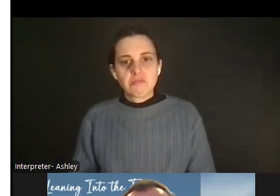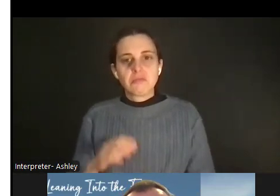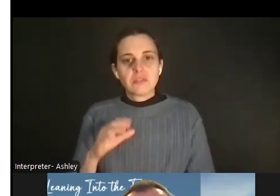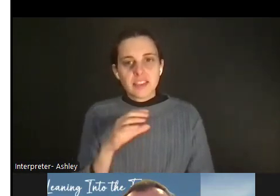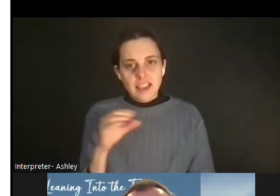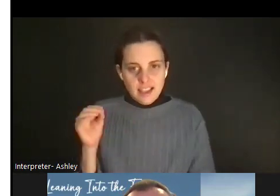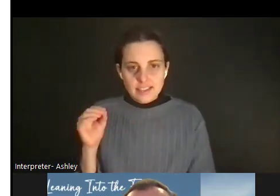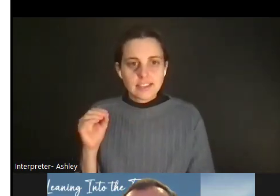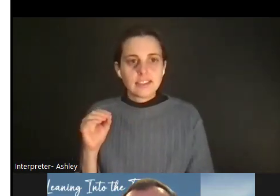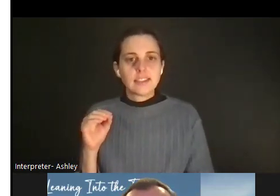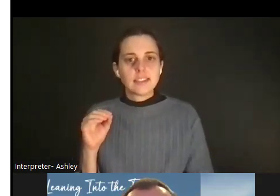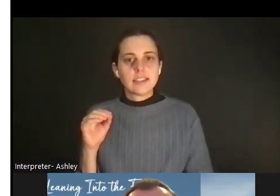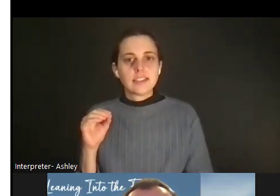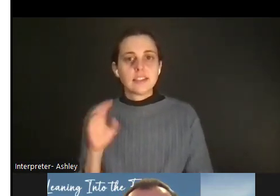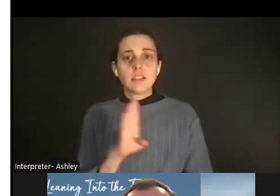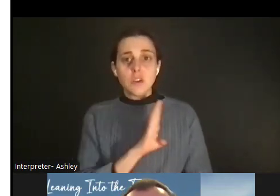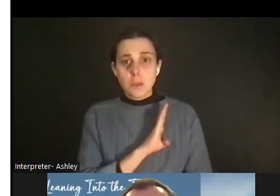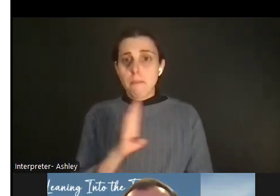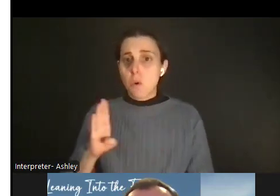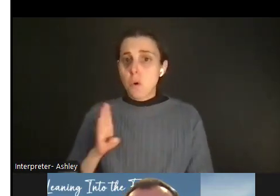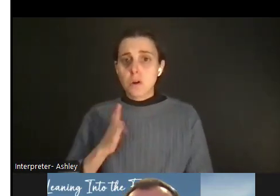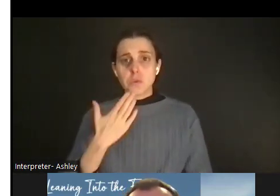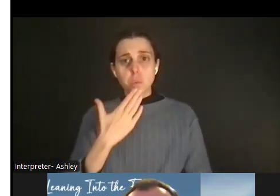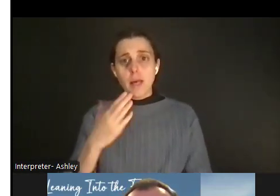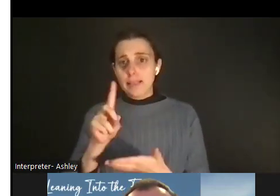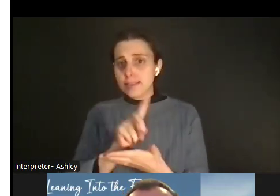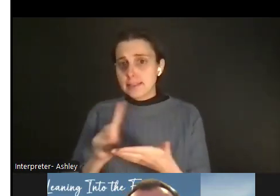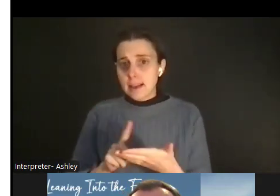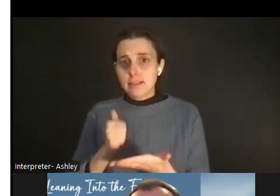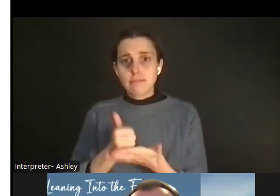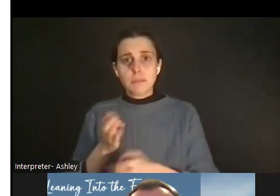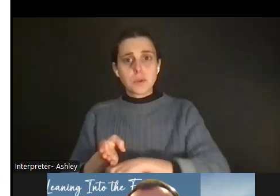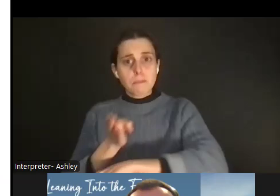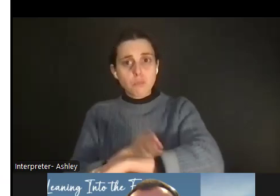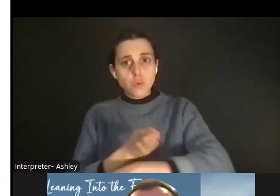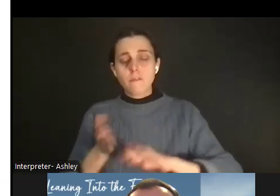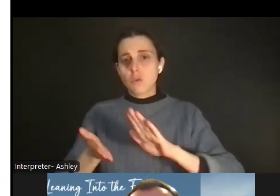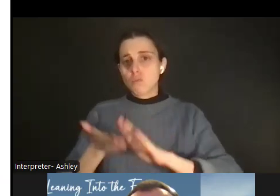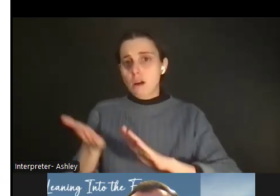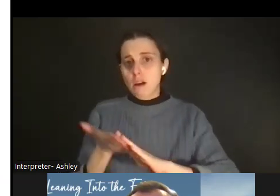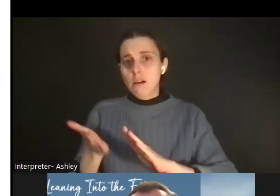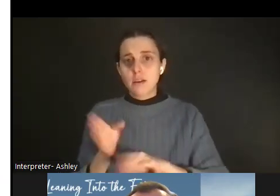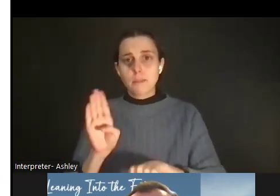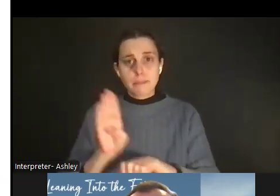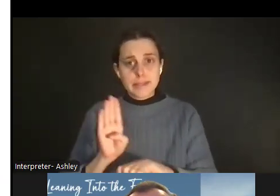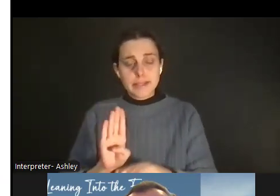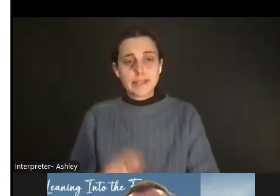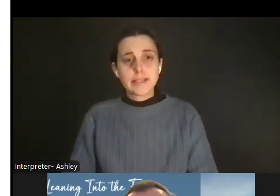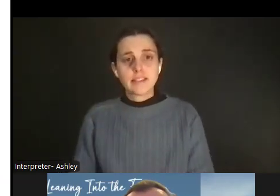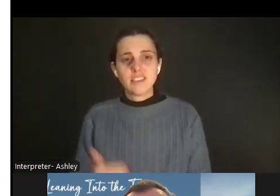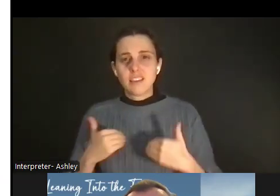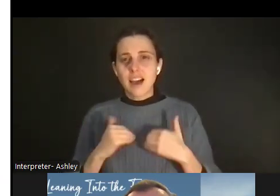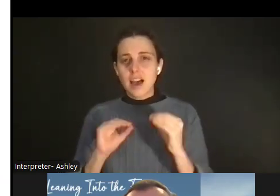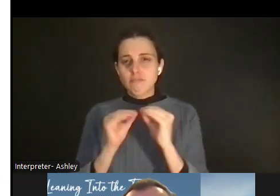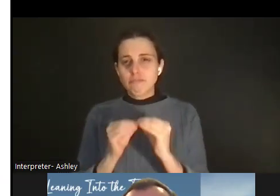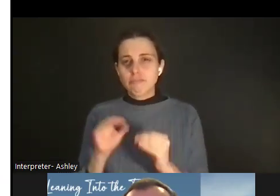Center. The boards were well designed, improved the business, run the business. Metrics were listed. So the